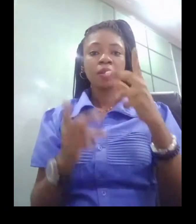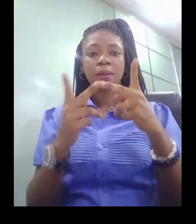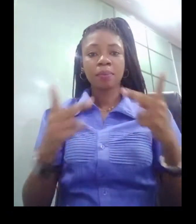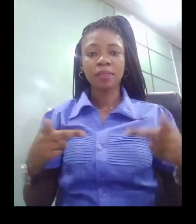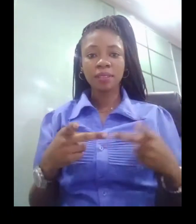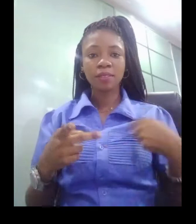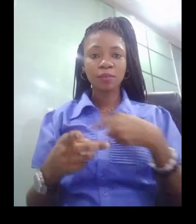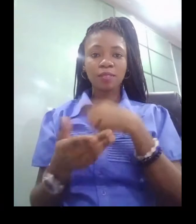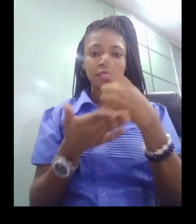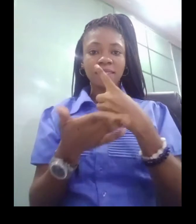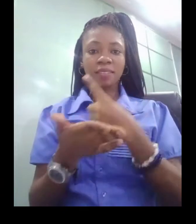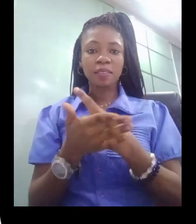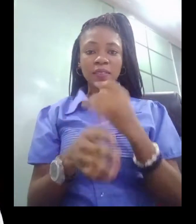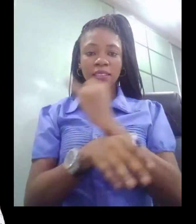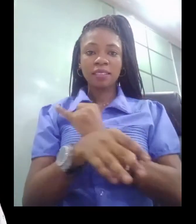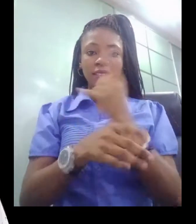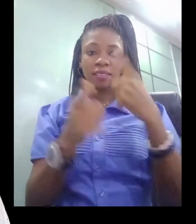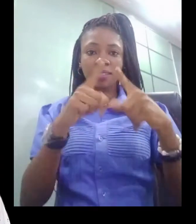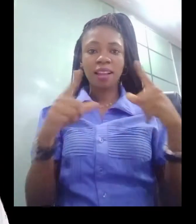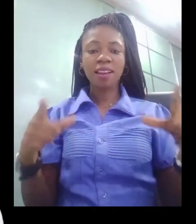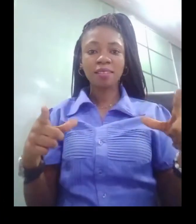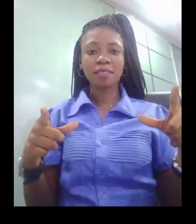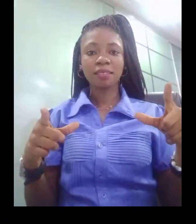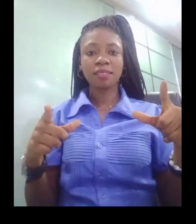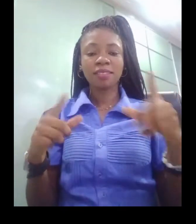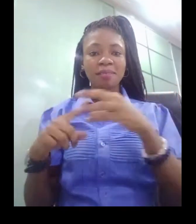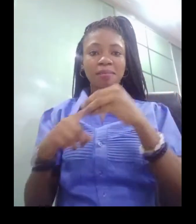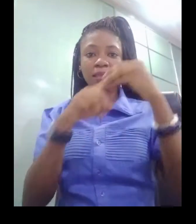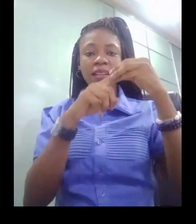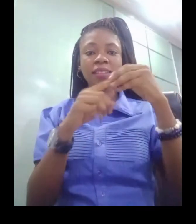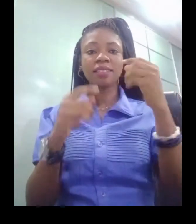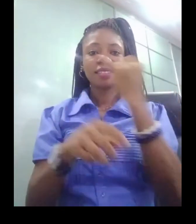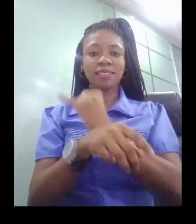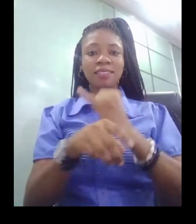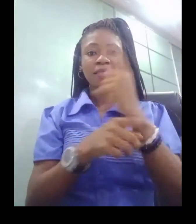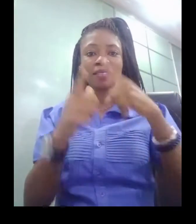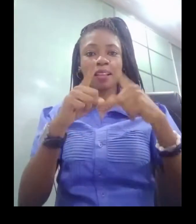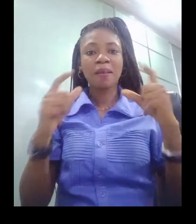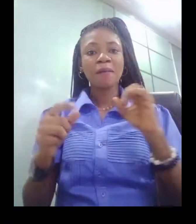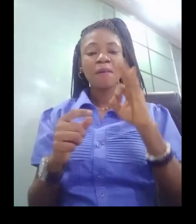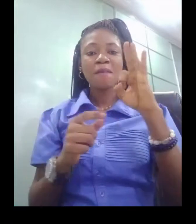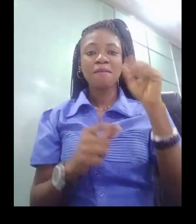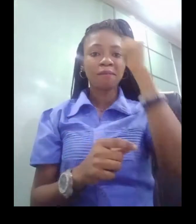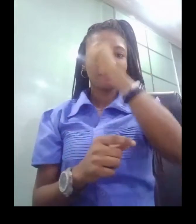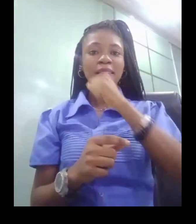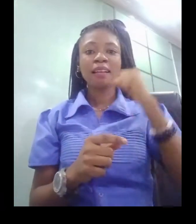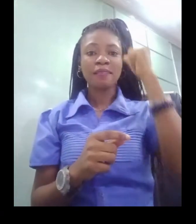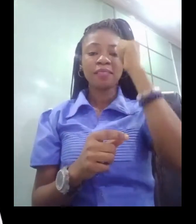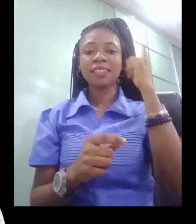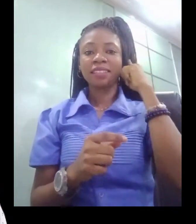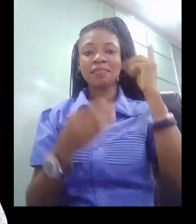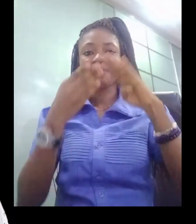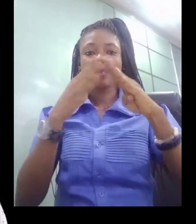we discuss Indigenous sign languages, especially Indigenous sign languages of African